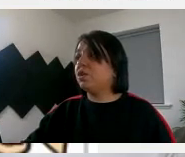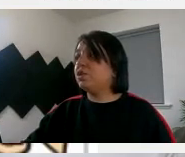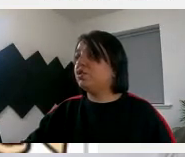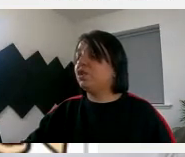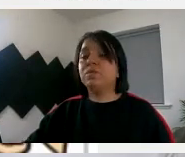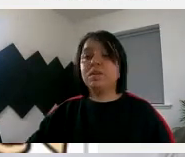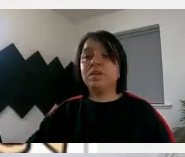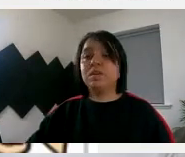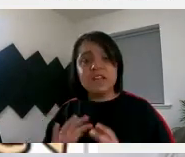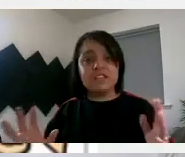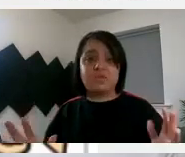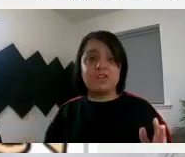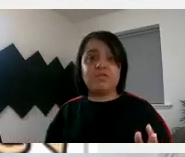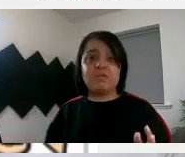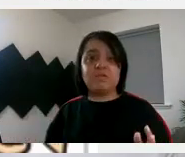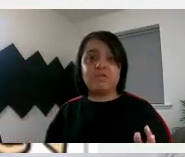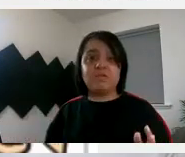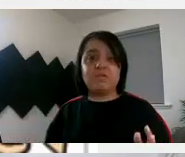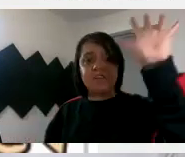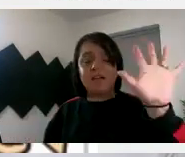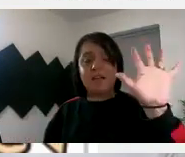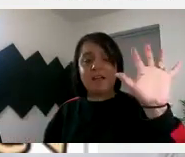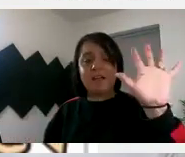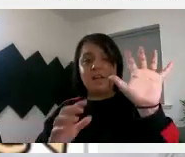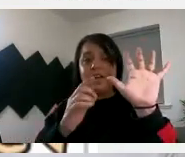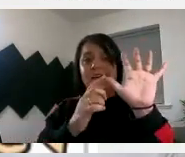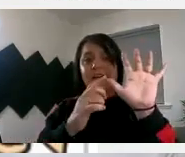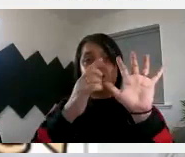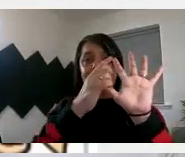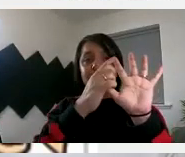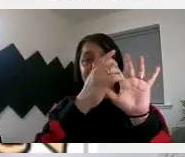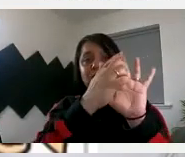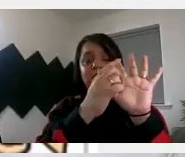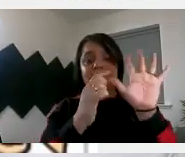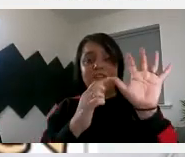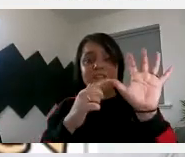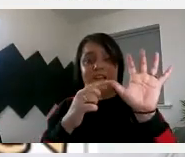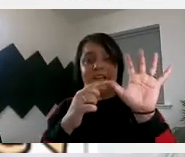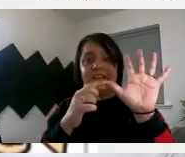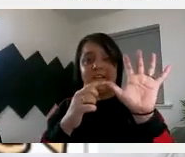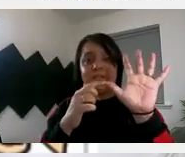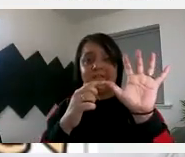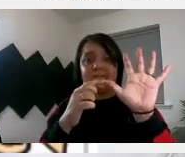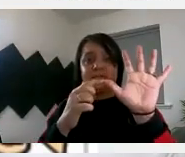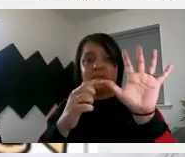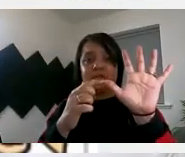O, U, the easiest way to remember that is take your hand out and it's in order. So this is A,